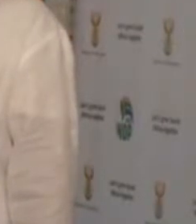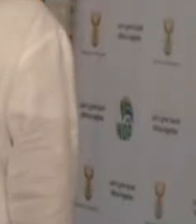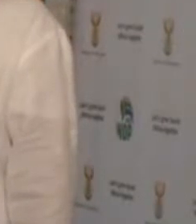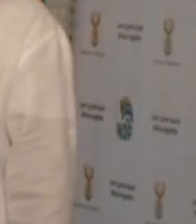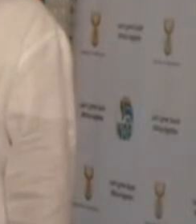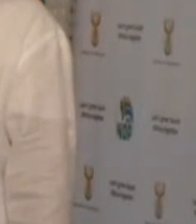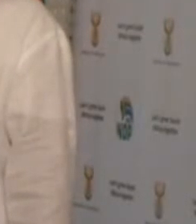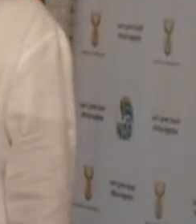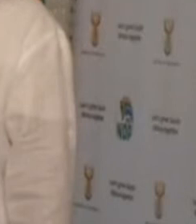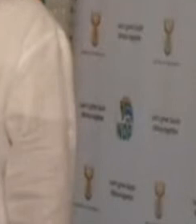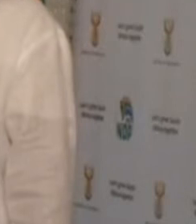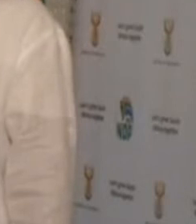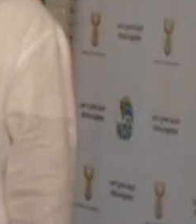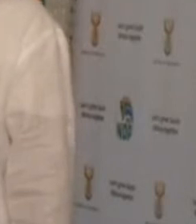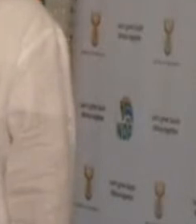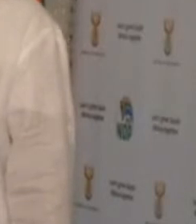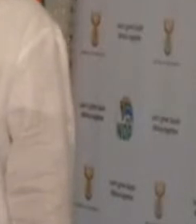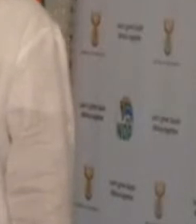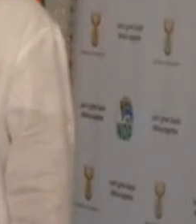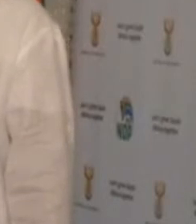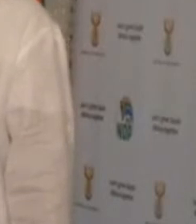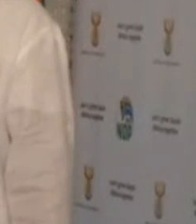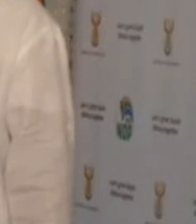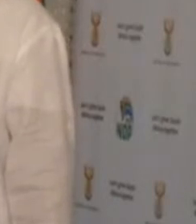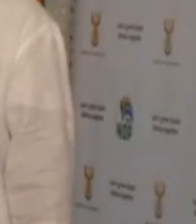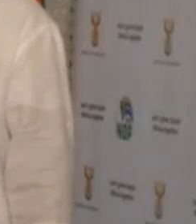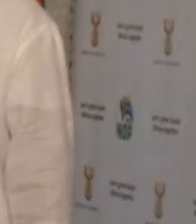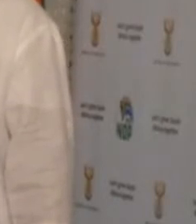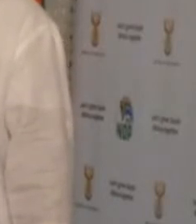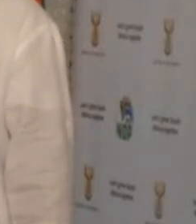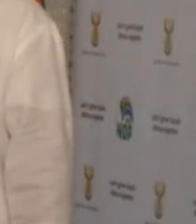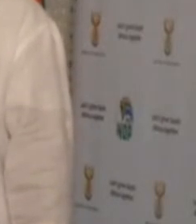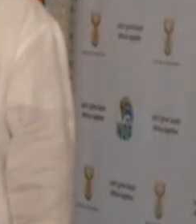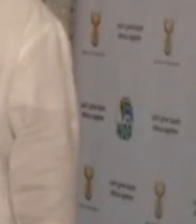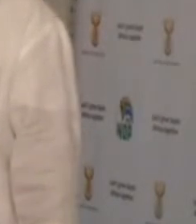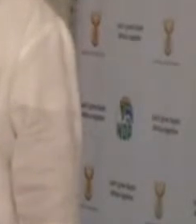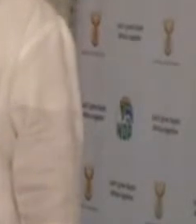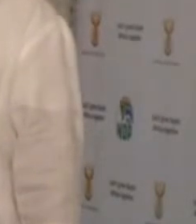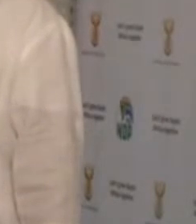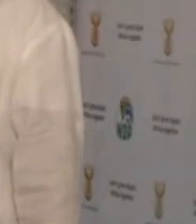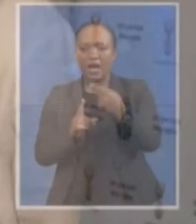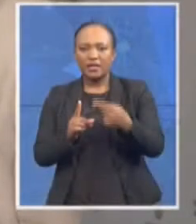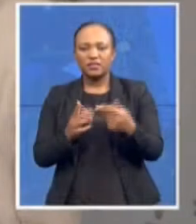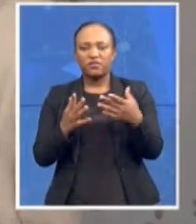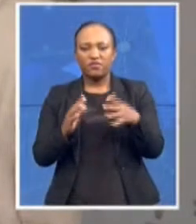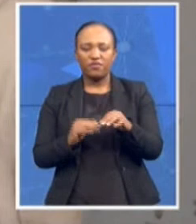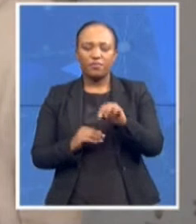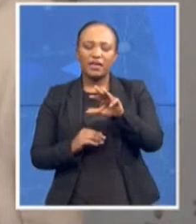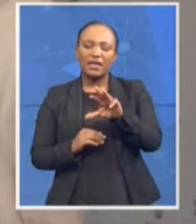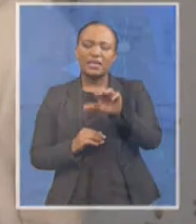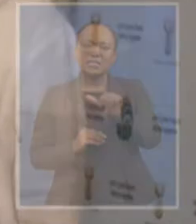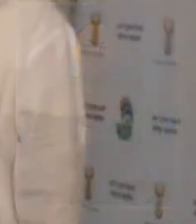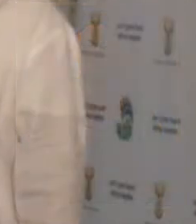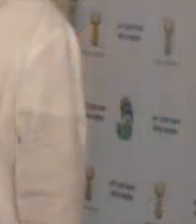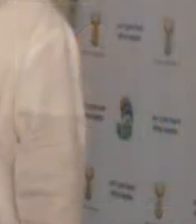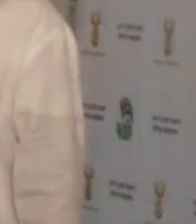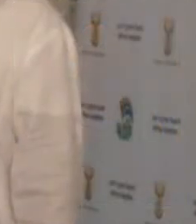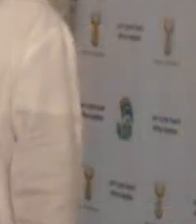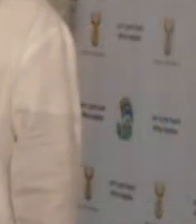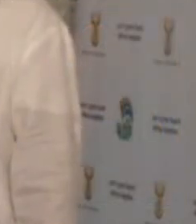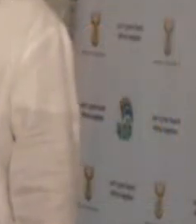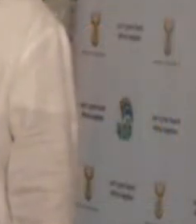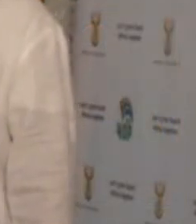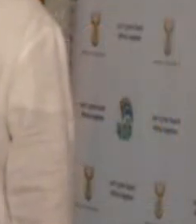the pockets of artists as we speak, 96%. NAC is finalizing